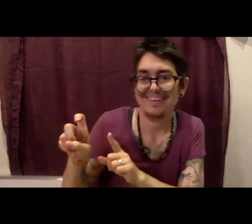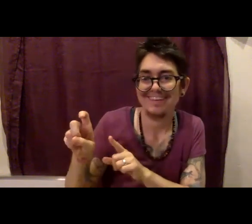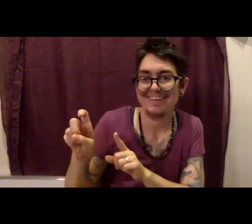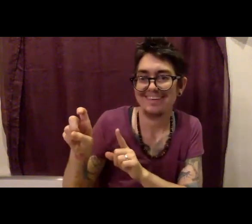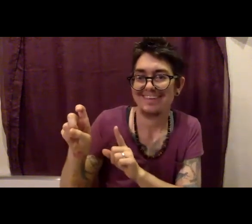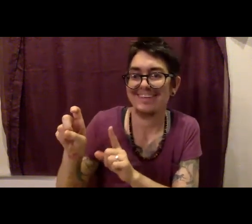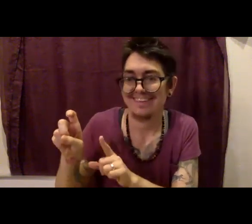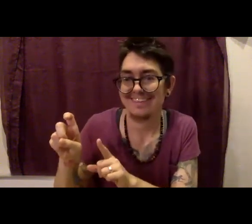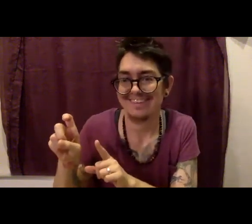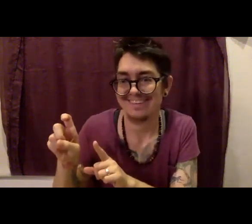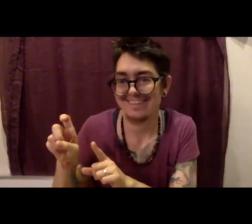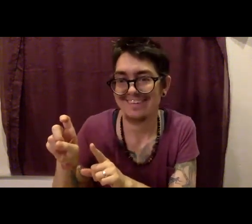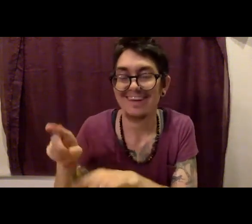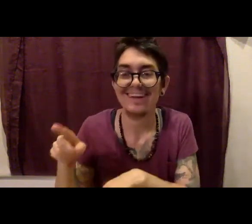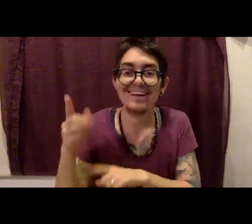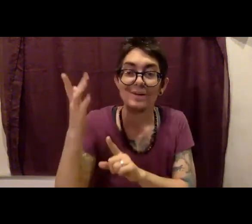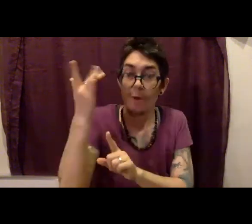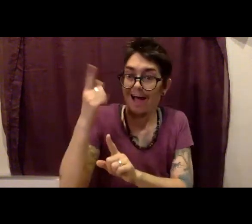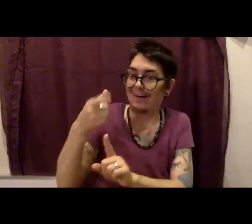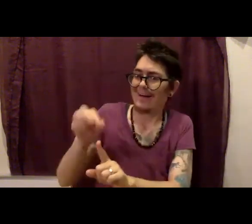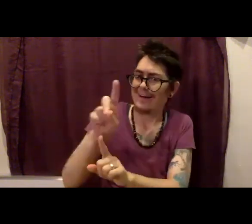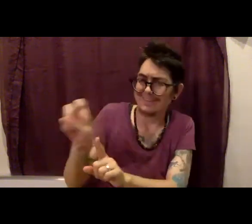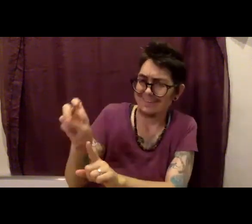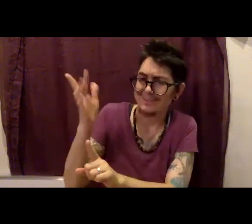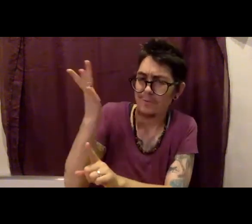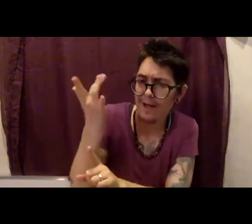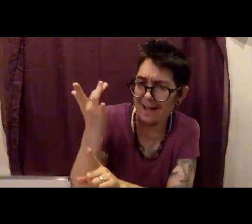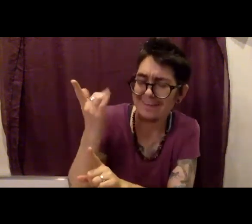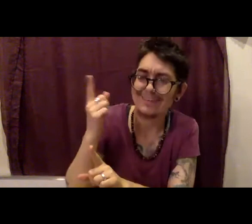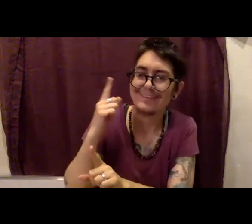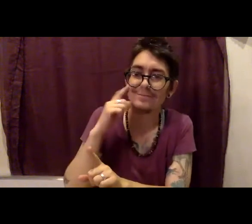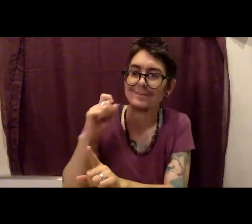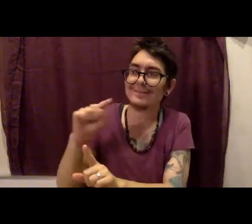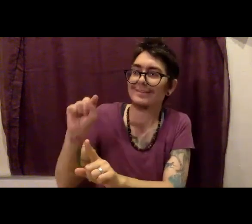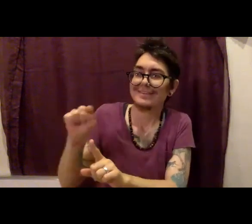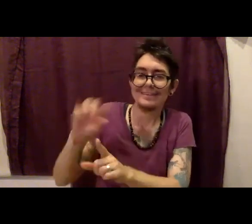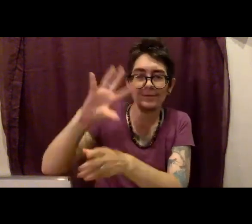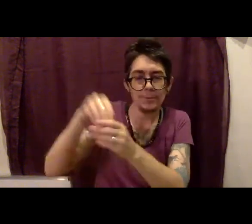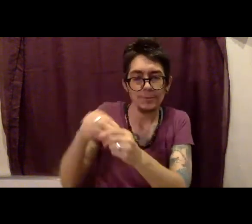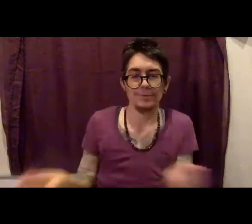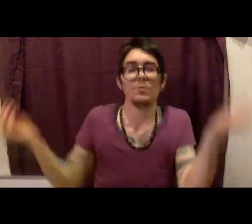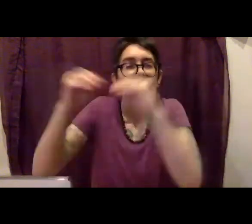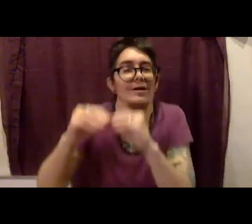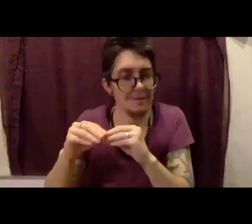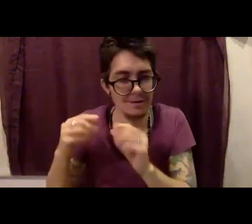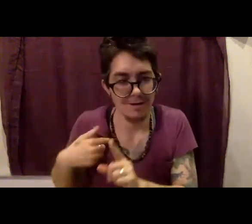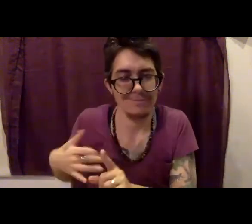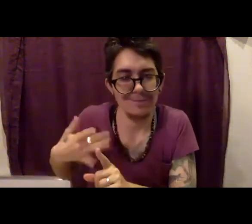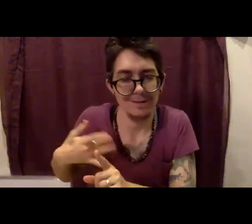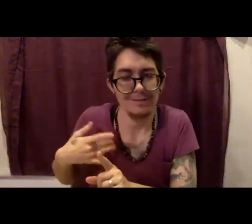use Gen or X, God X. So, and I'm sorry, that